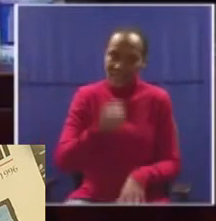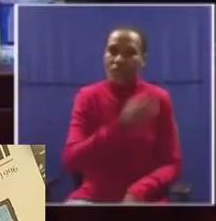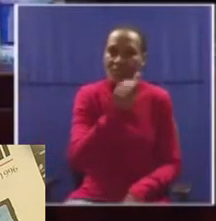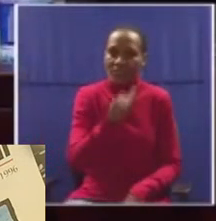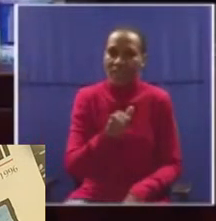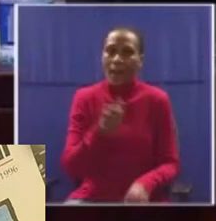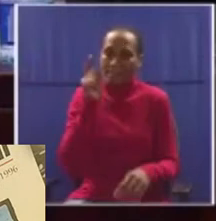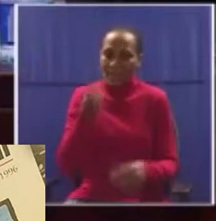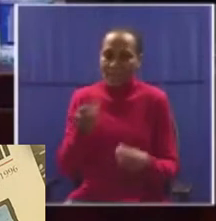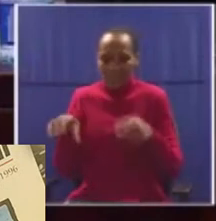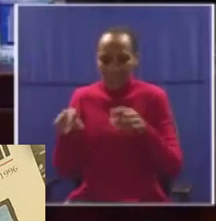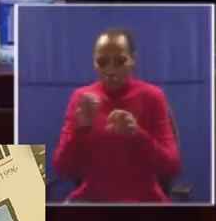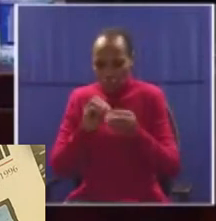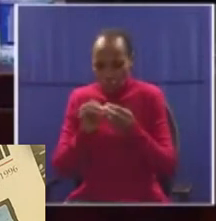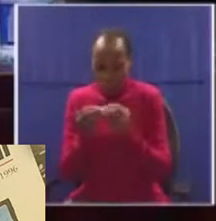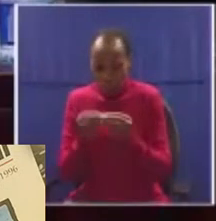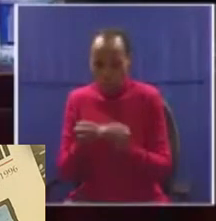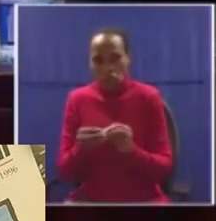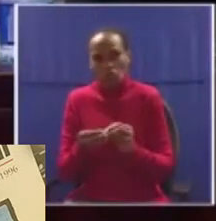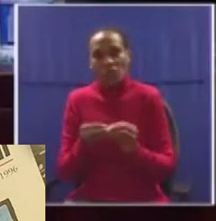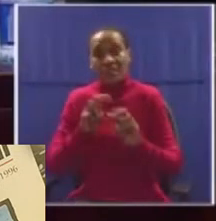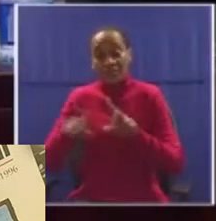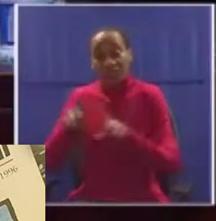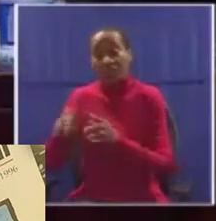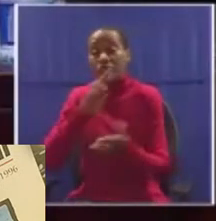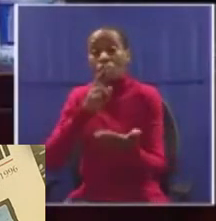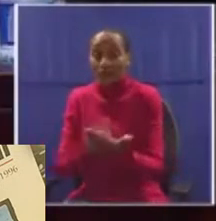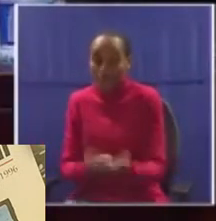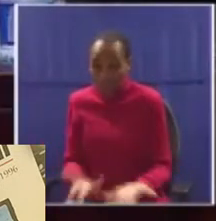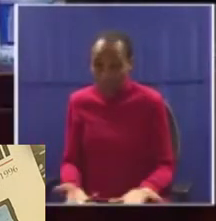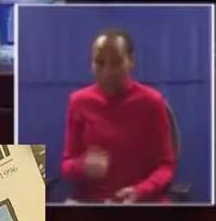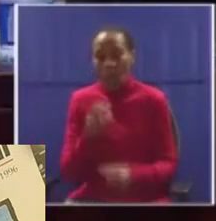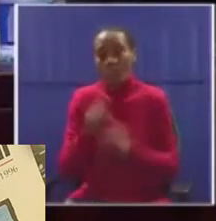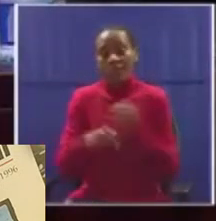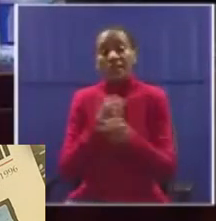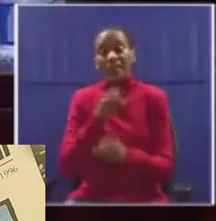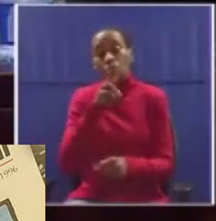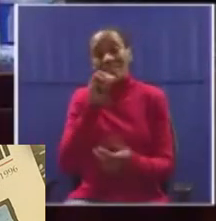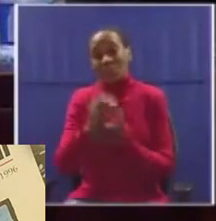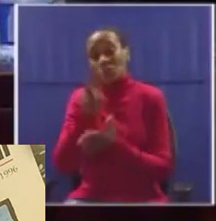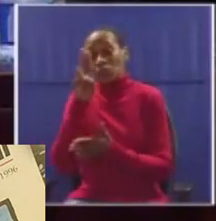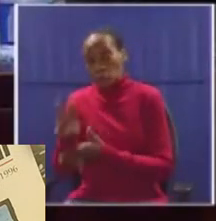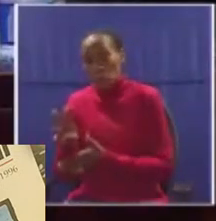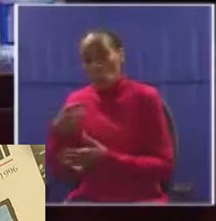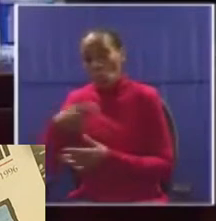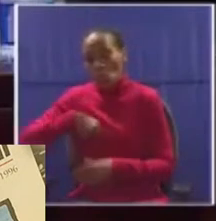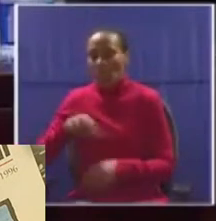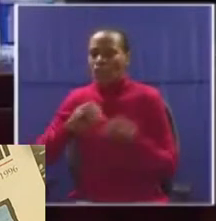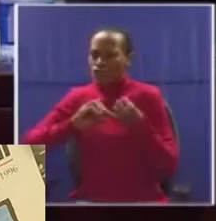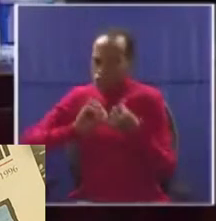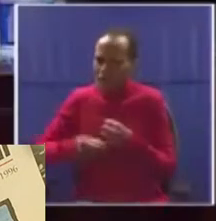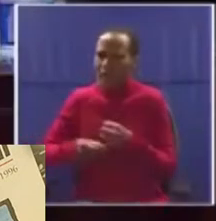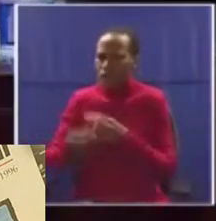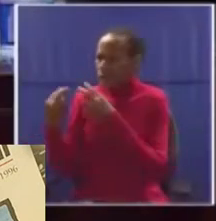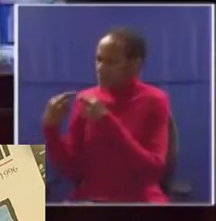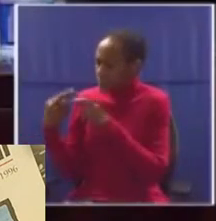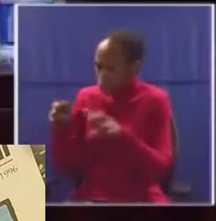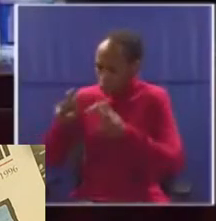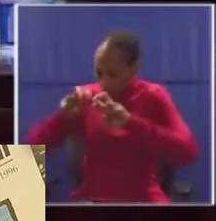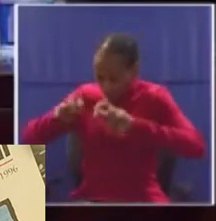recommended actions 2022 was the year of action to respond to the review